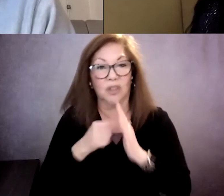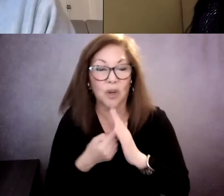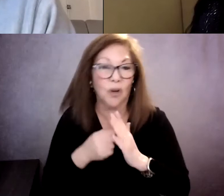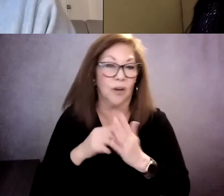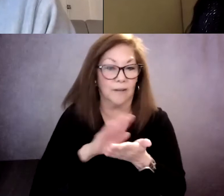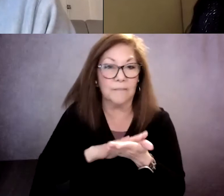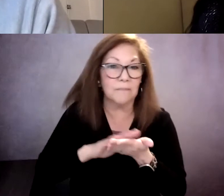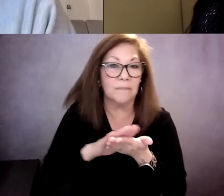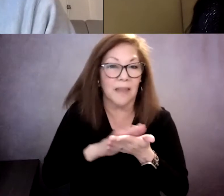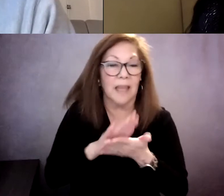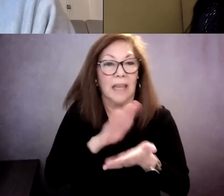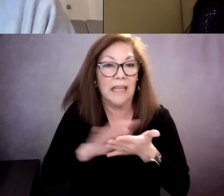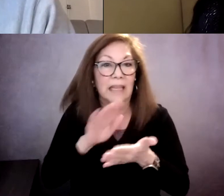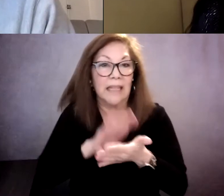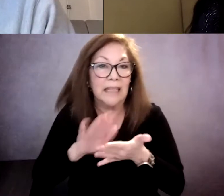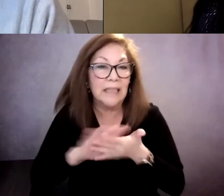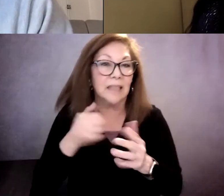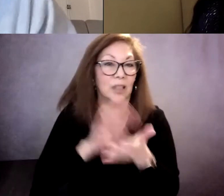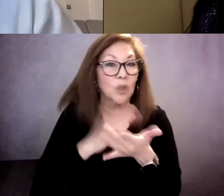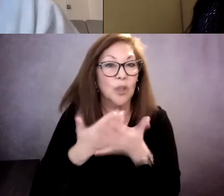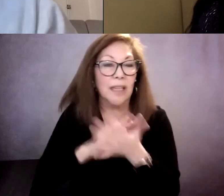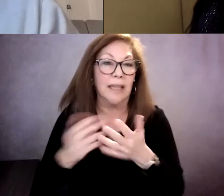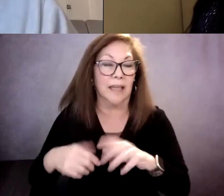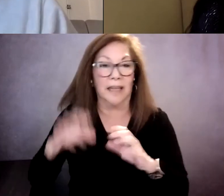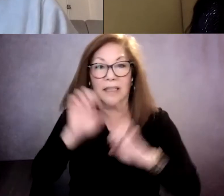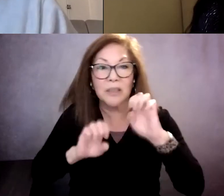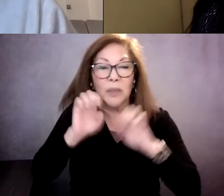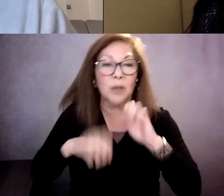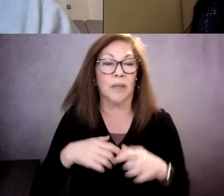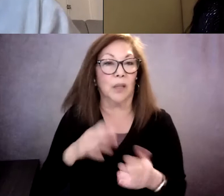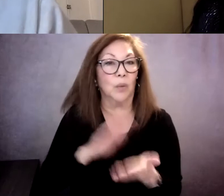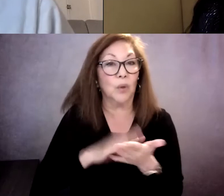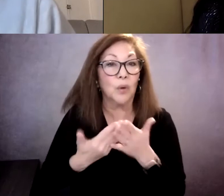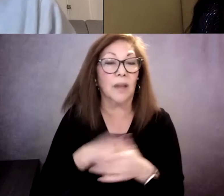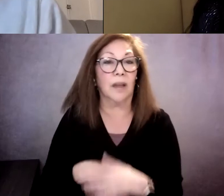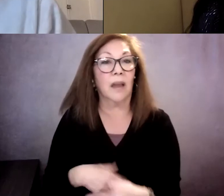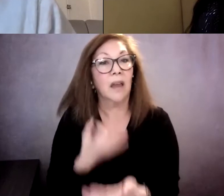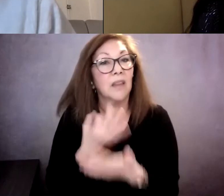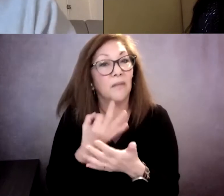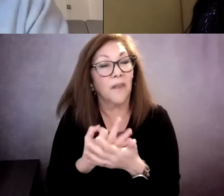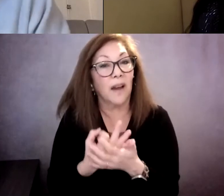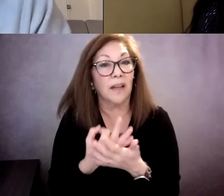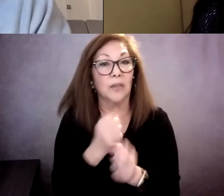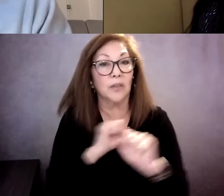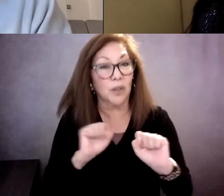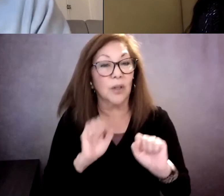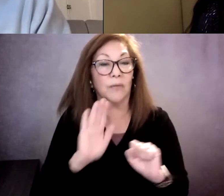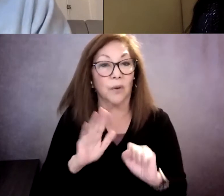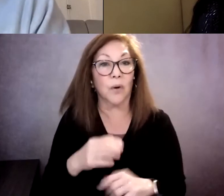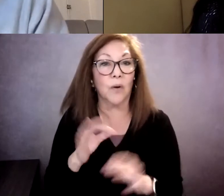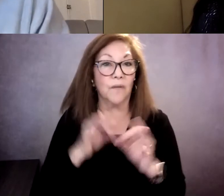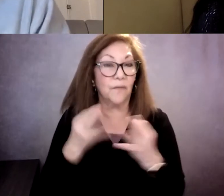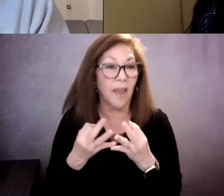And eventually, I think that the financial security that her family possessed as a result of her